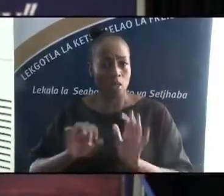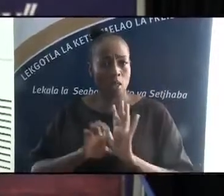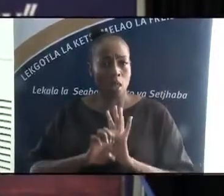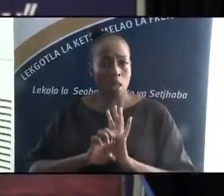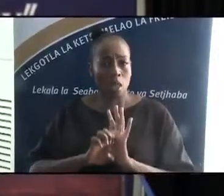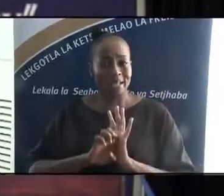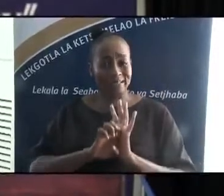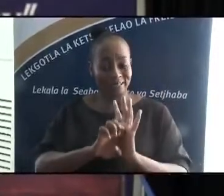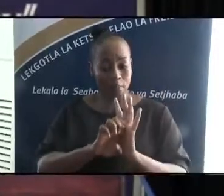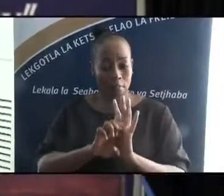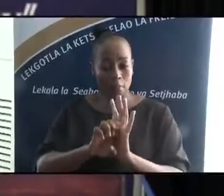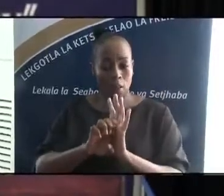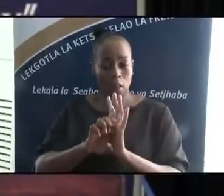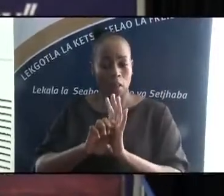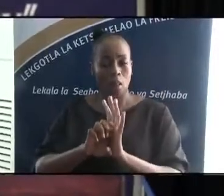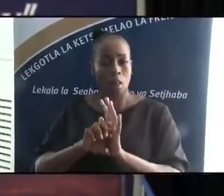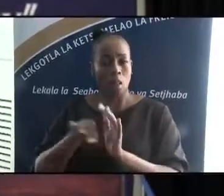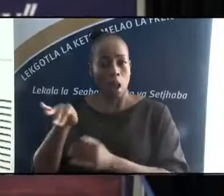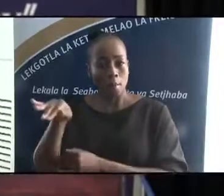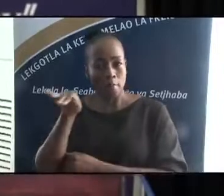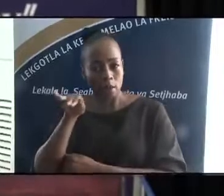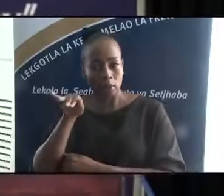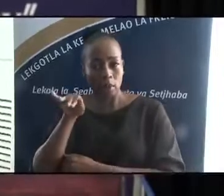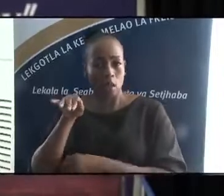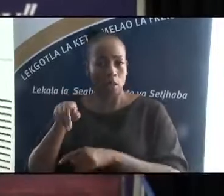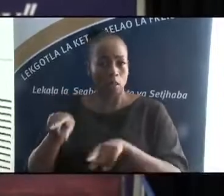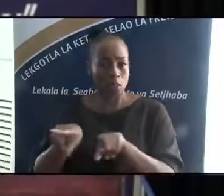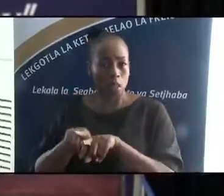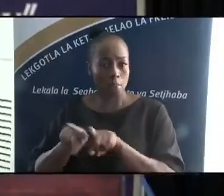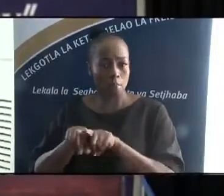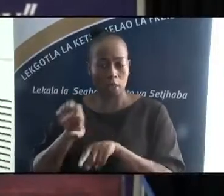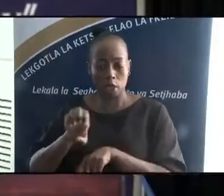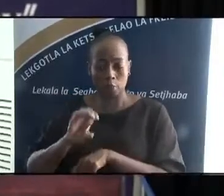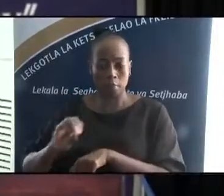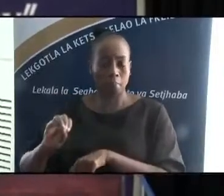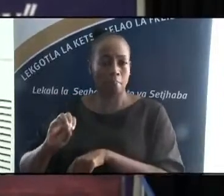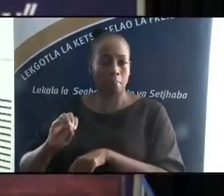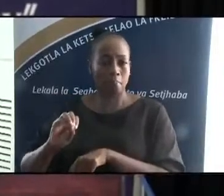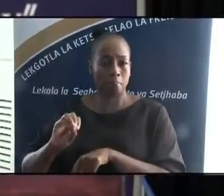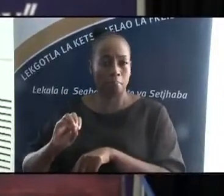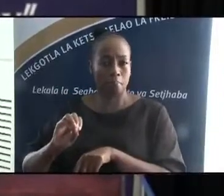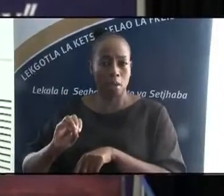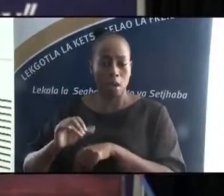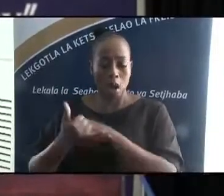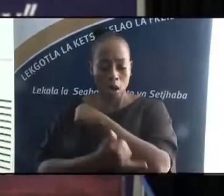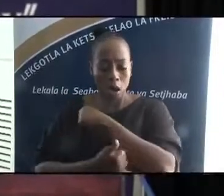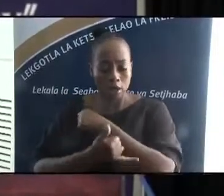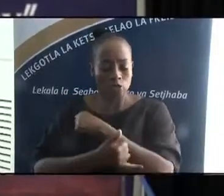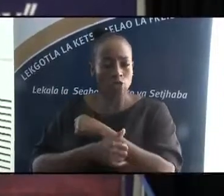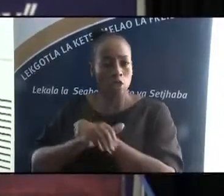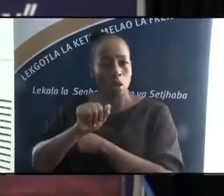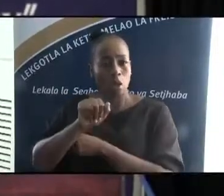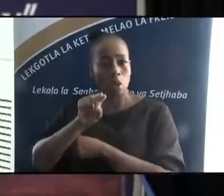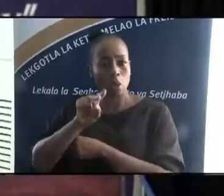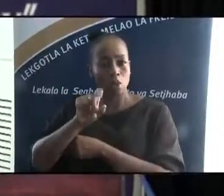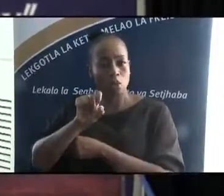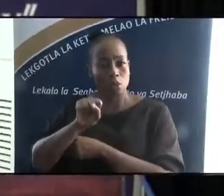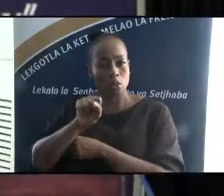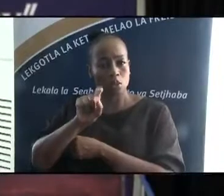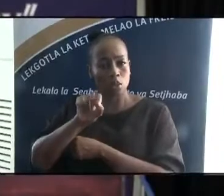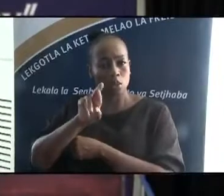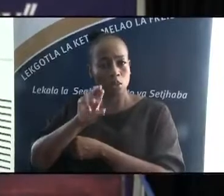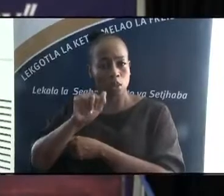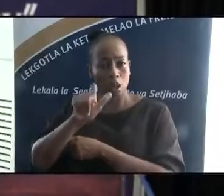the US, Britain, France, and European region, Canada, and Australia, since last week have